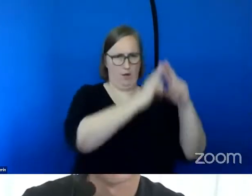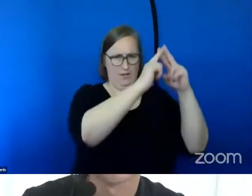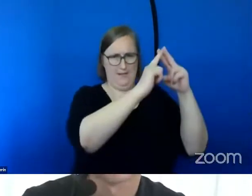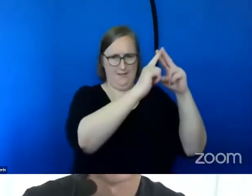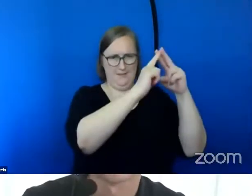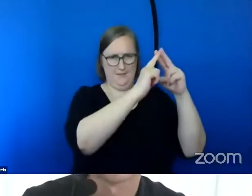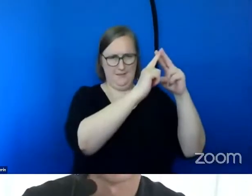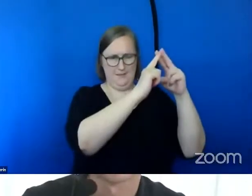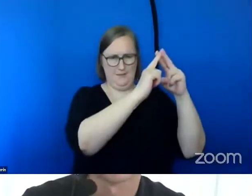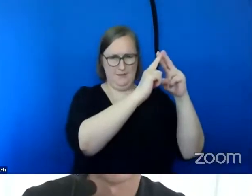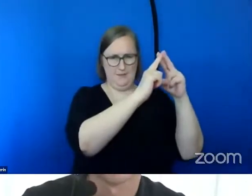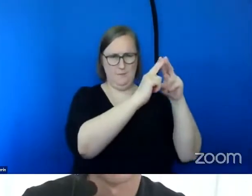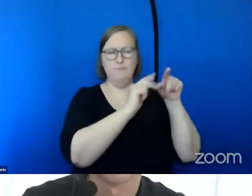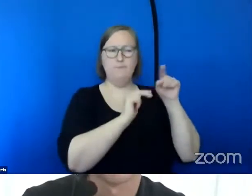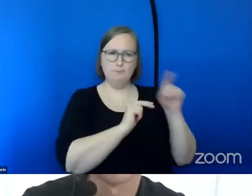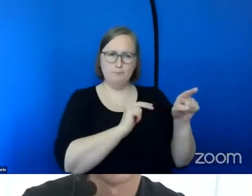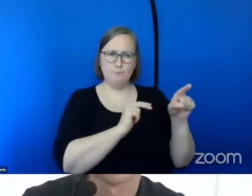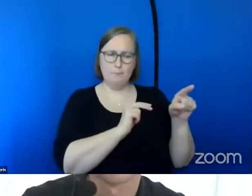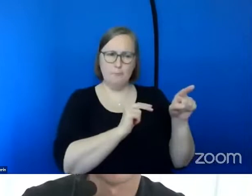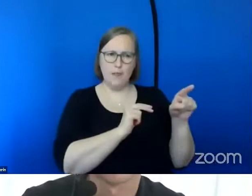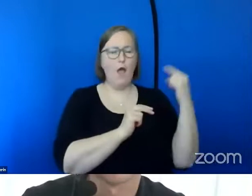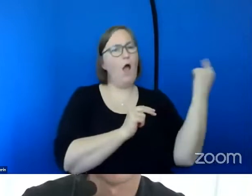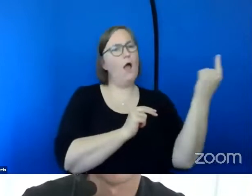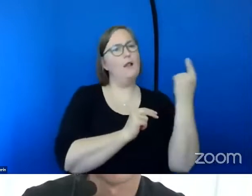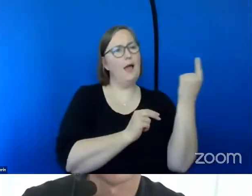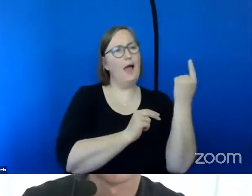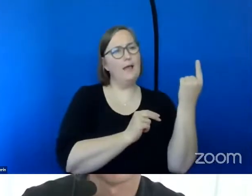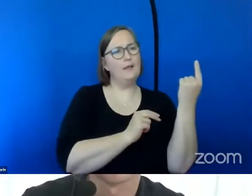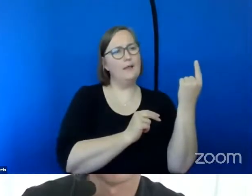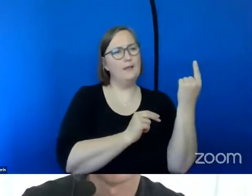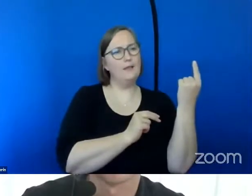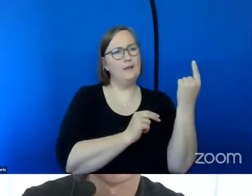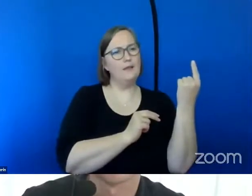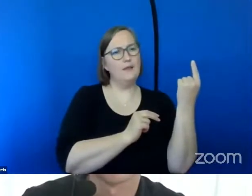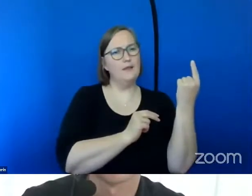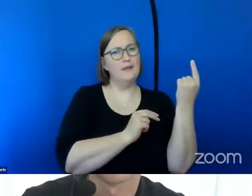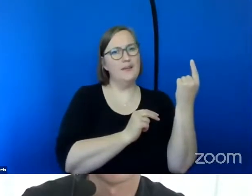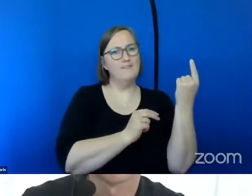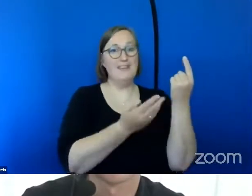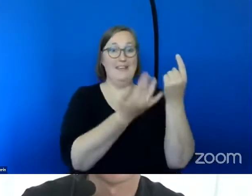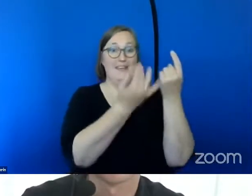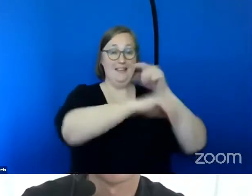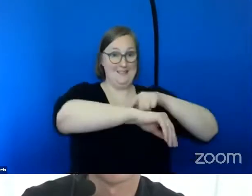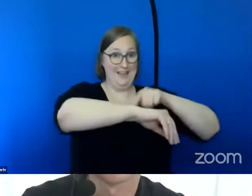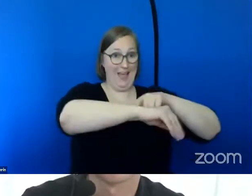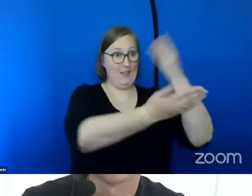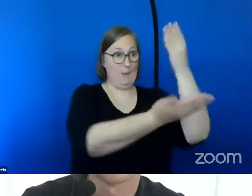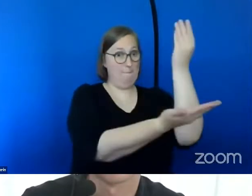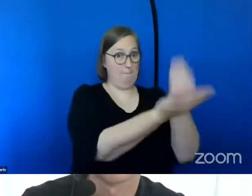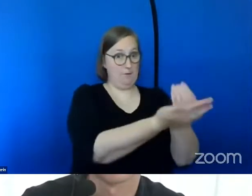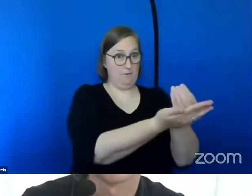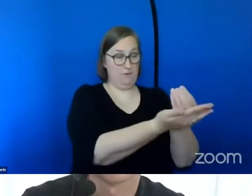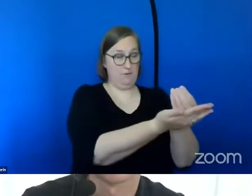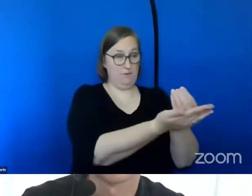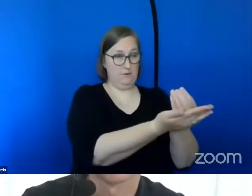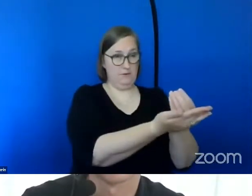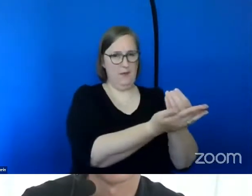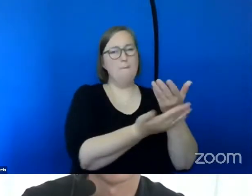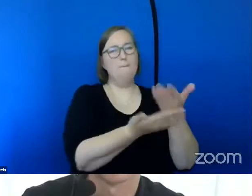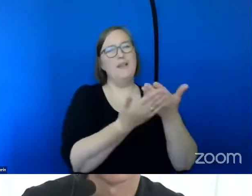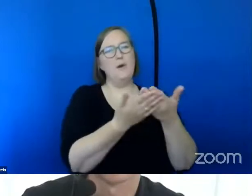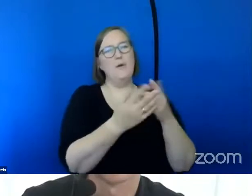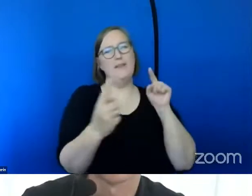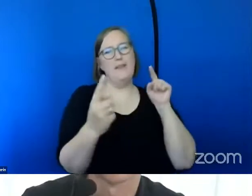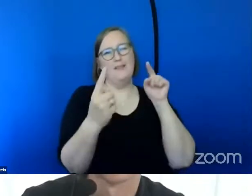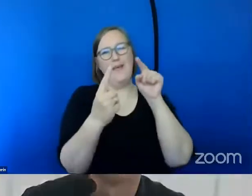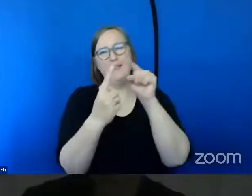Heat 2 at 2 minutes 45 seconds. The full story of Heat 2 will be coming up after this quick